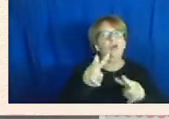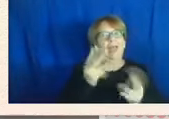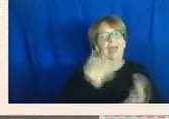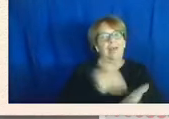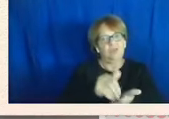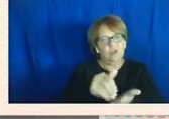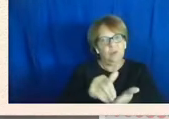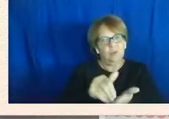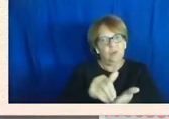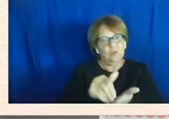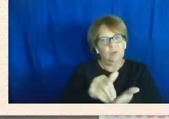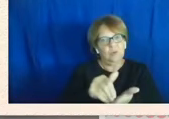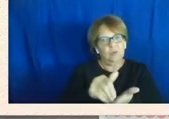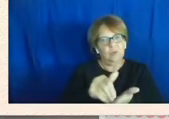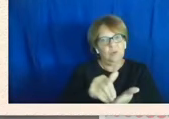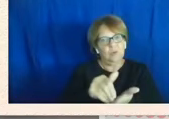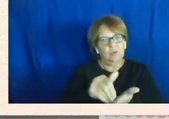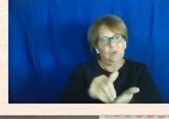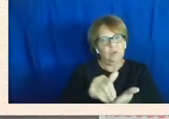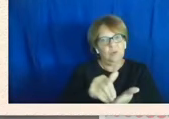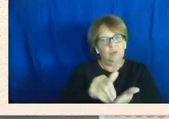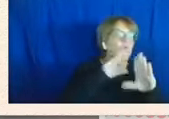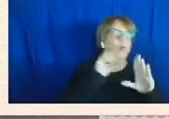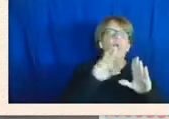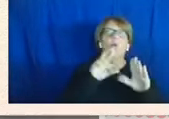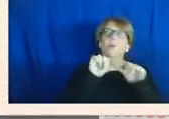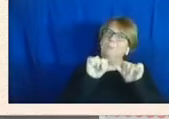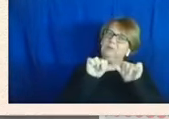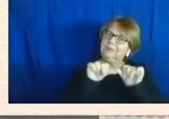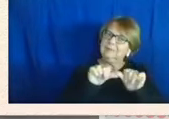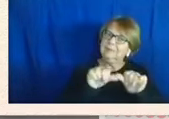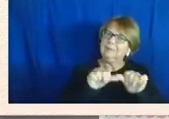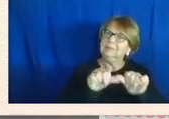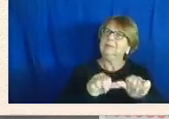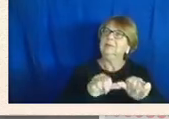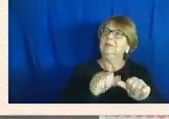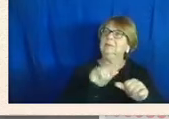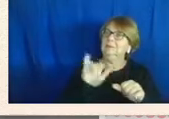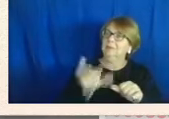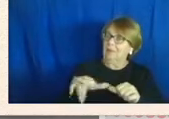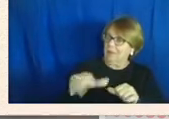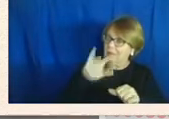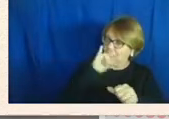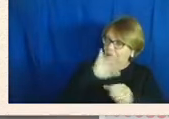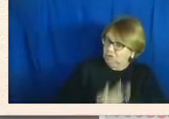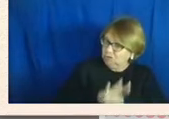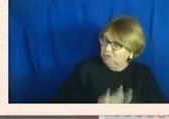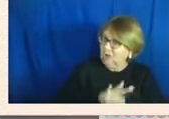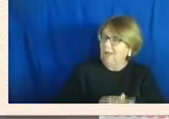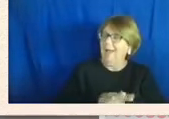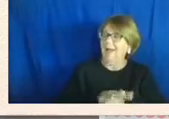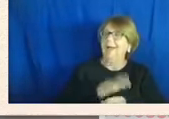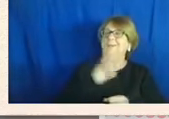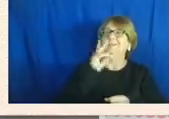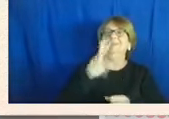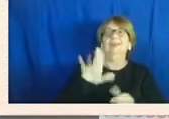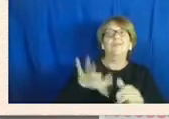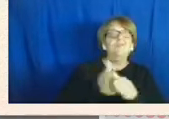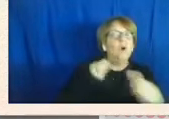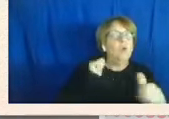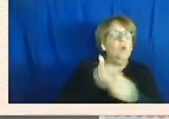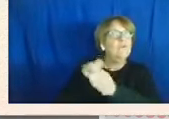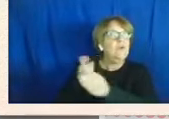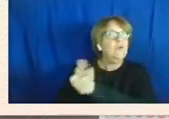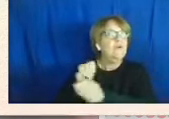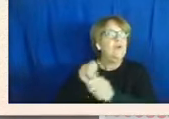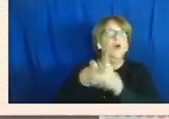or worries, or the persistence of them, how distressed the child is. Are we seeing patterns of avoidance and escape beyond what is sort of normative